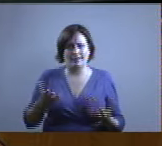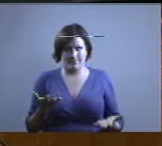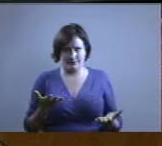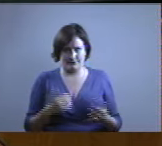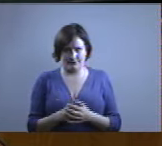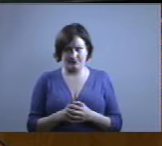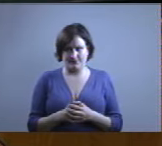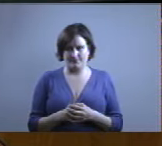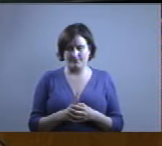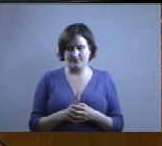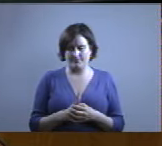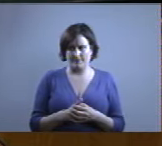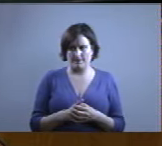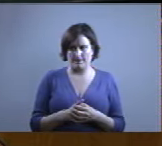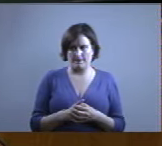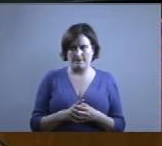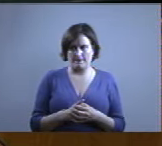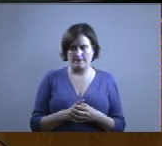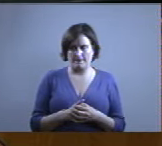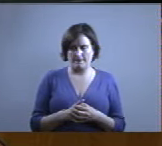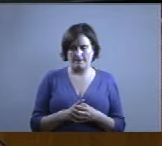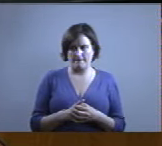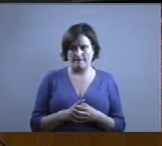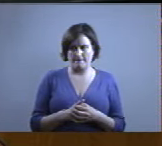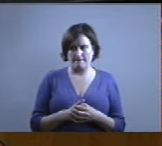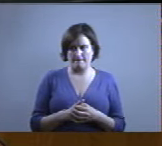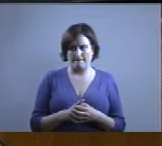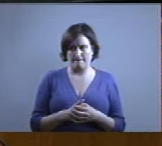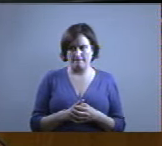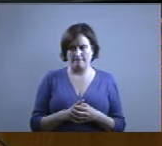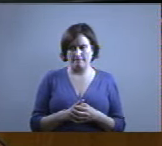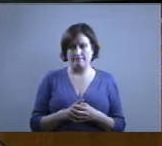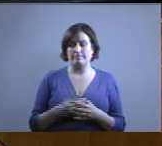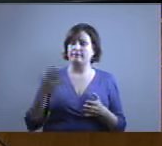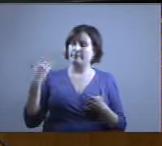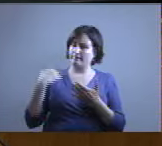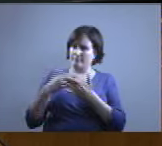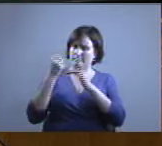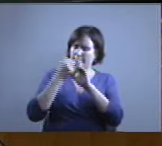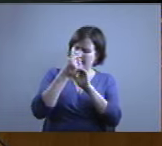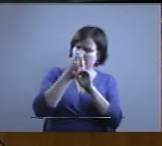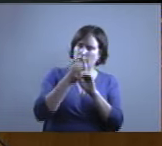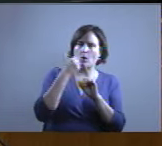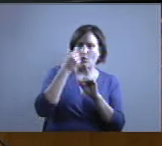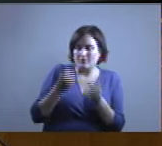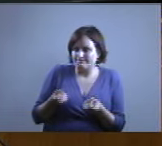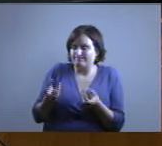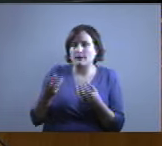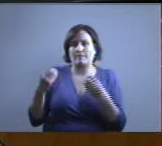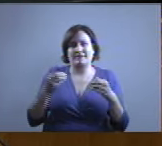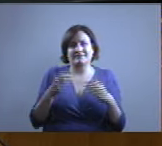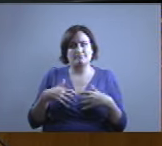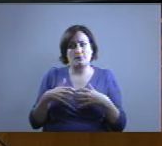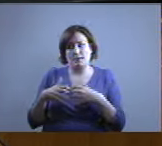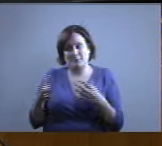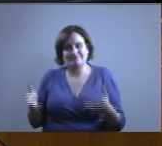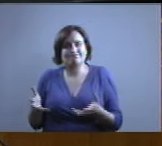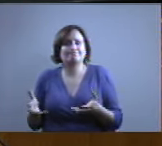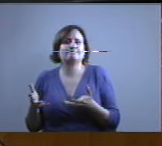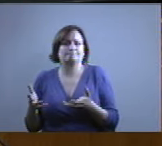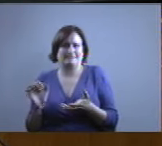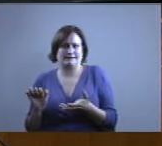history. This democracy has worked very hard for business, and it continues to do so. The key question,